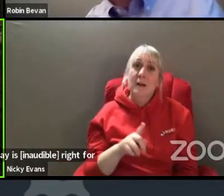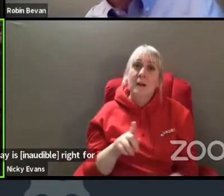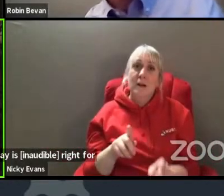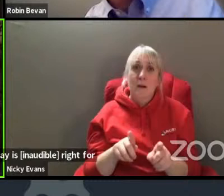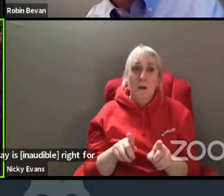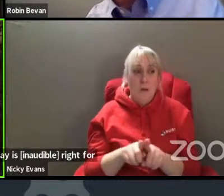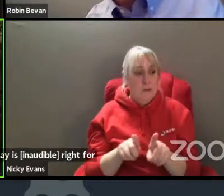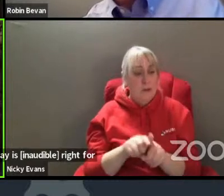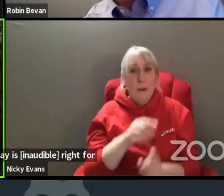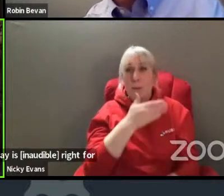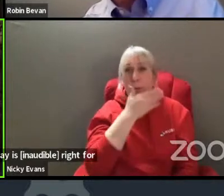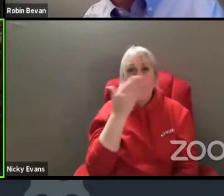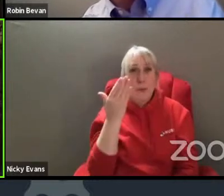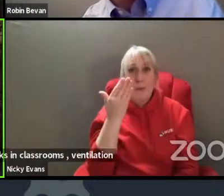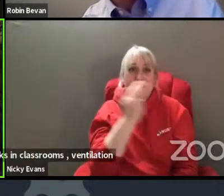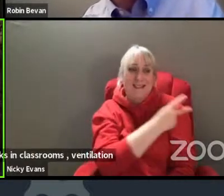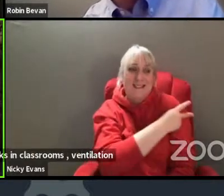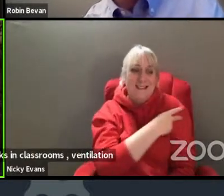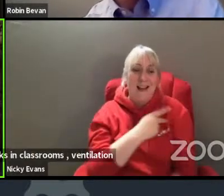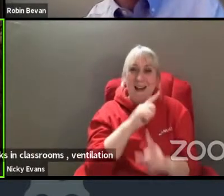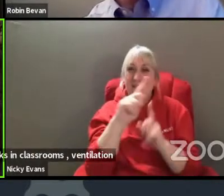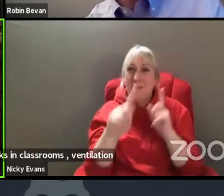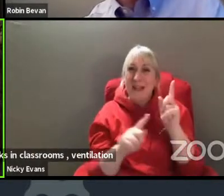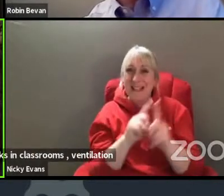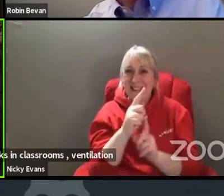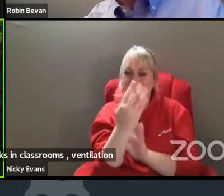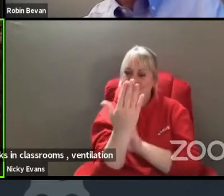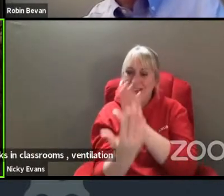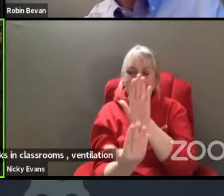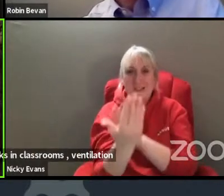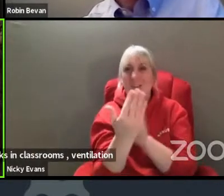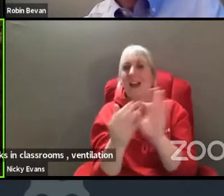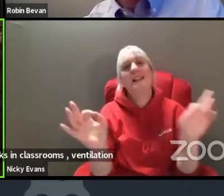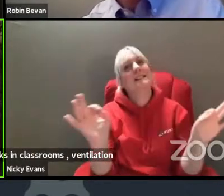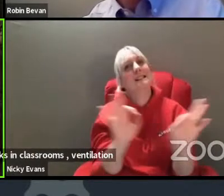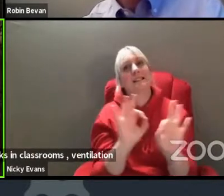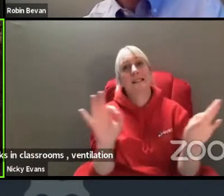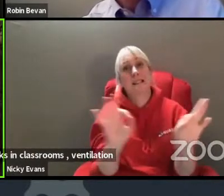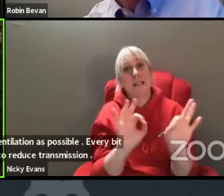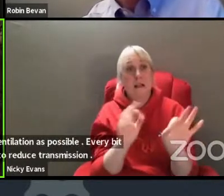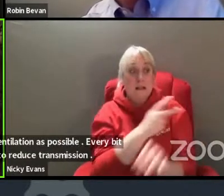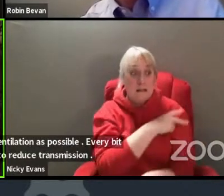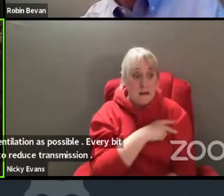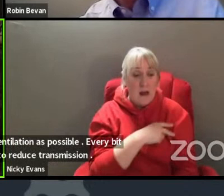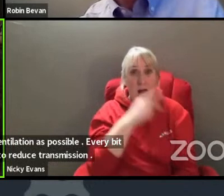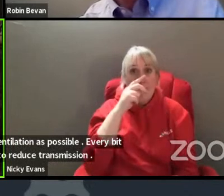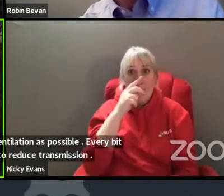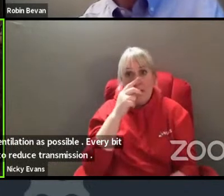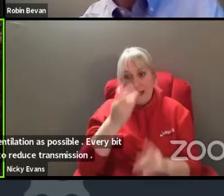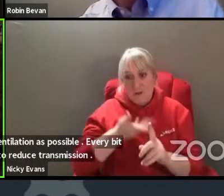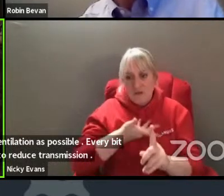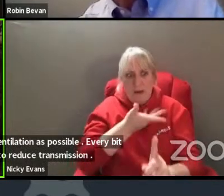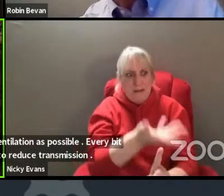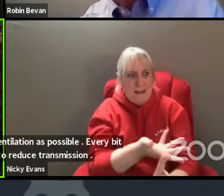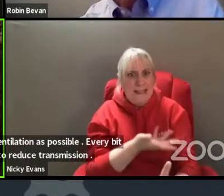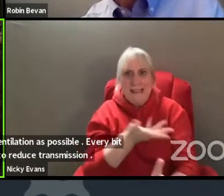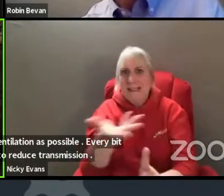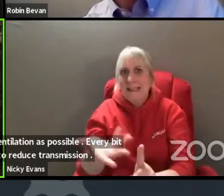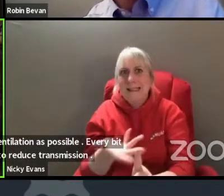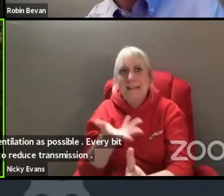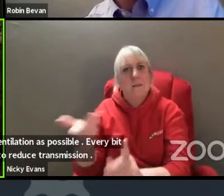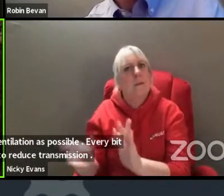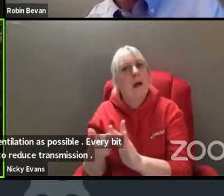meetings. Transmission between staff is a fundamental thing that happens. and we should minimize it in every way we